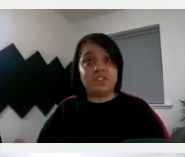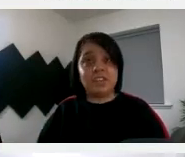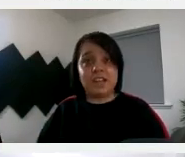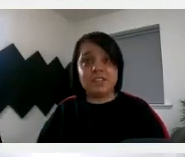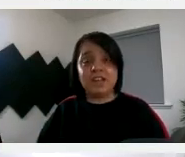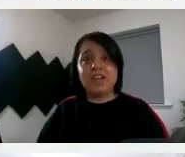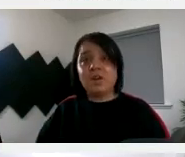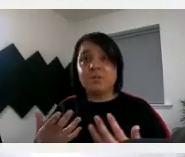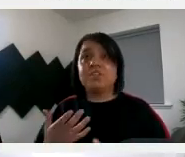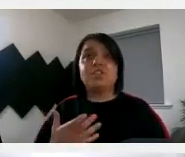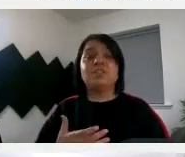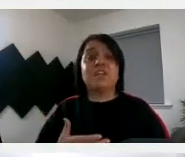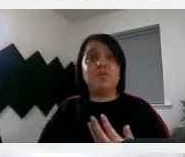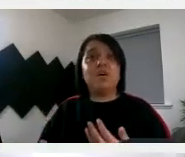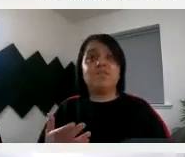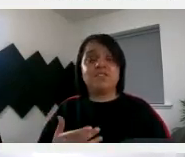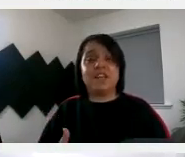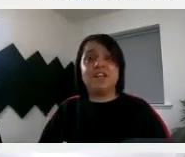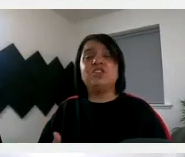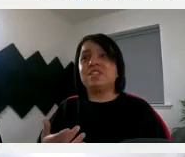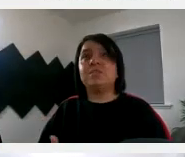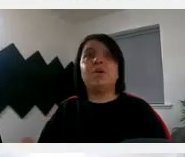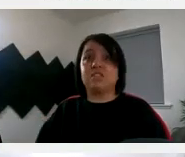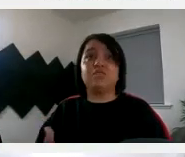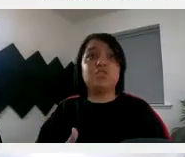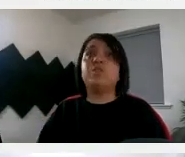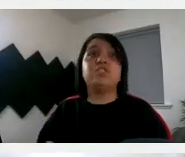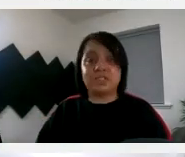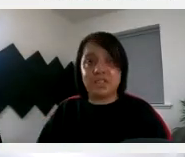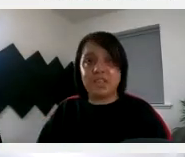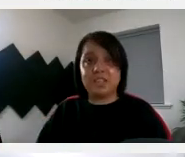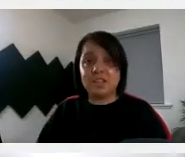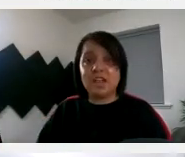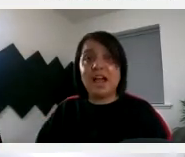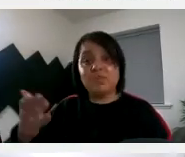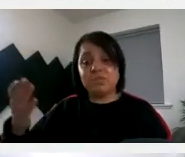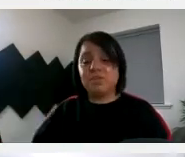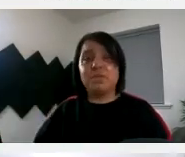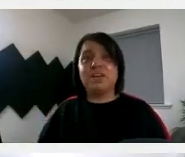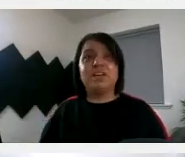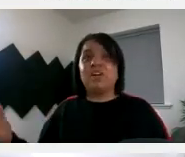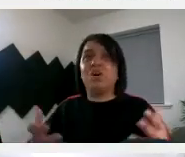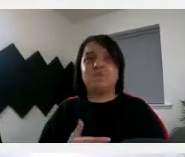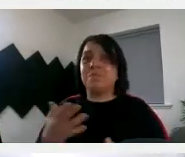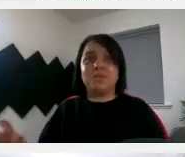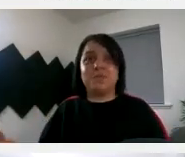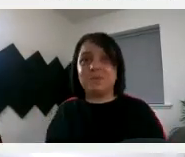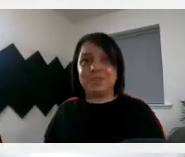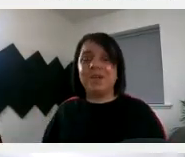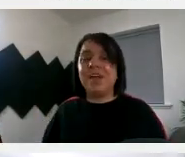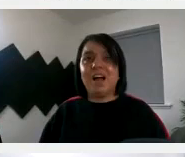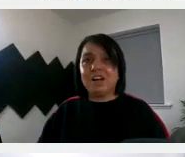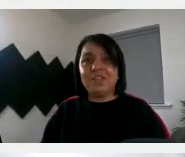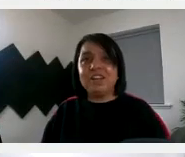encouraging it yet, but they don't tell you off for saying it. You just tell them, oh, that's a rude word, don't say it outside. But in the homes, people do it all the